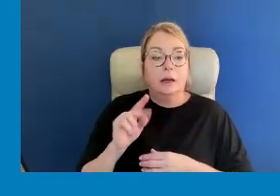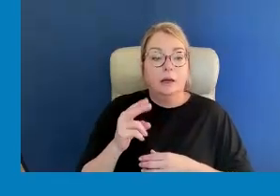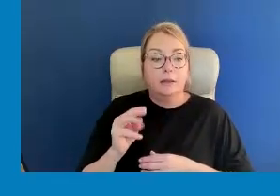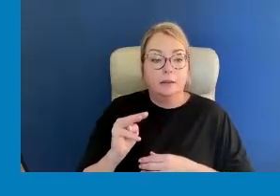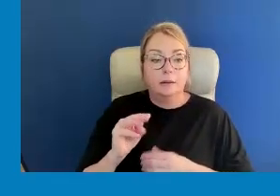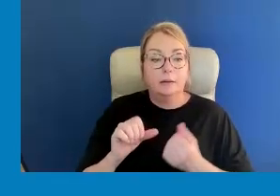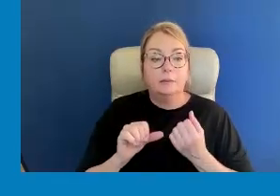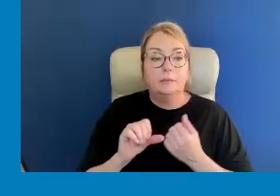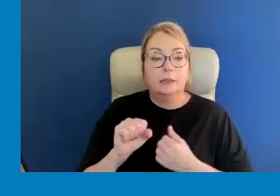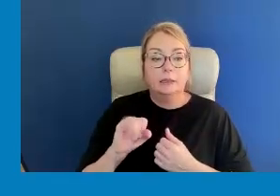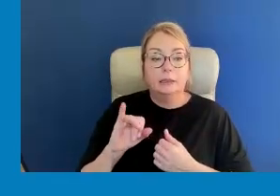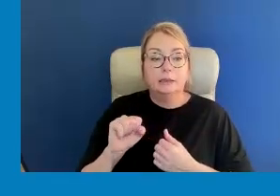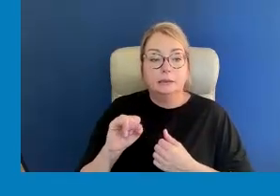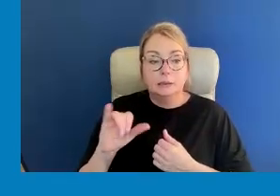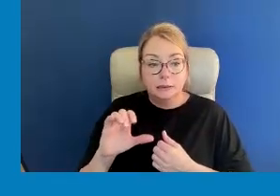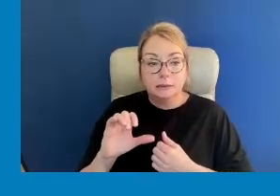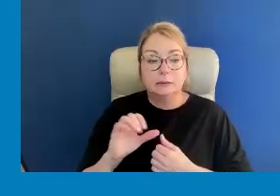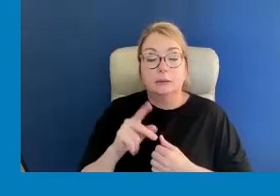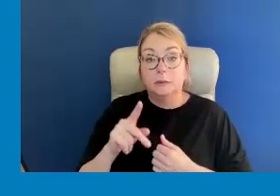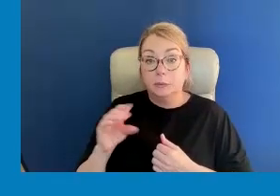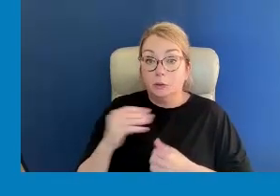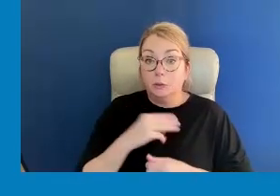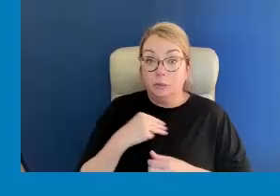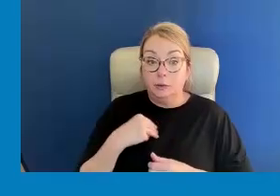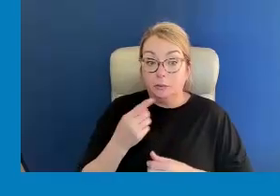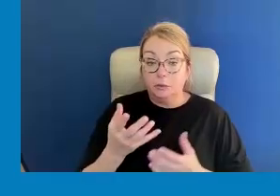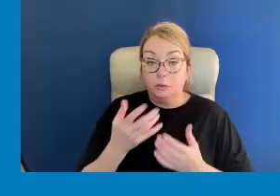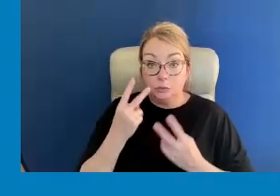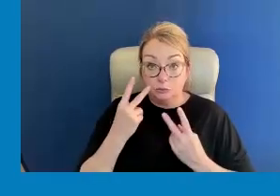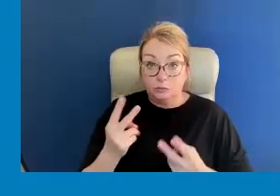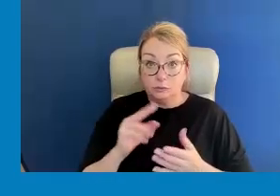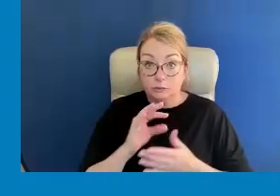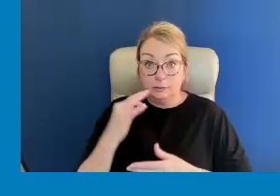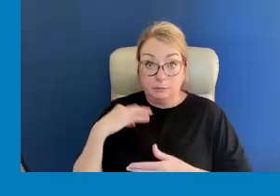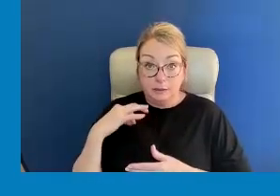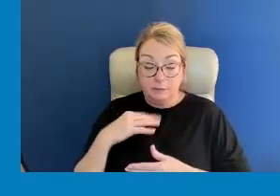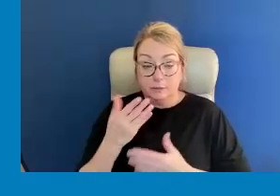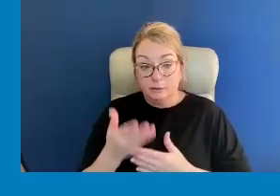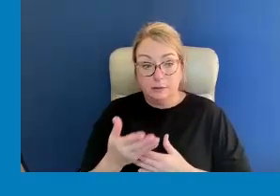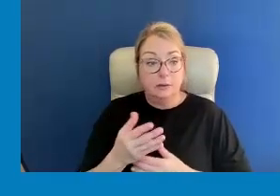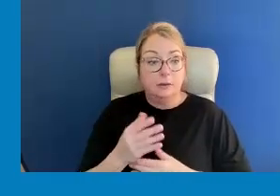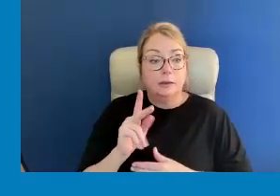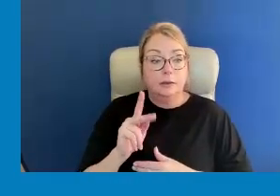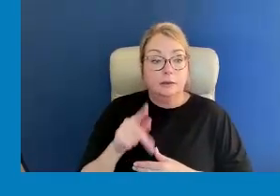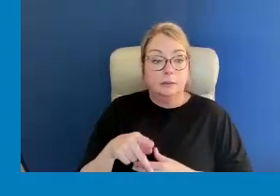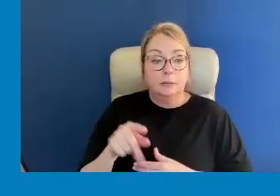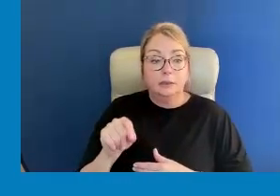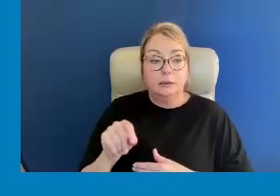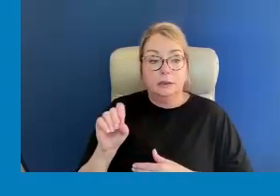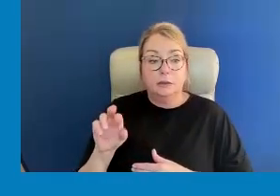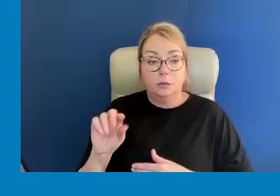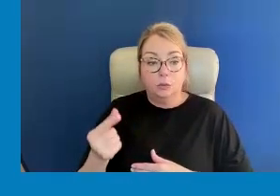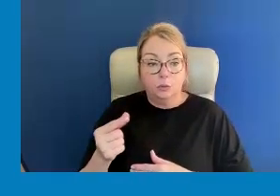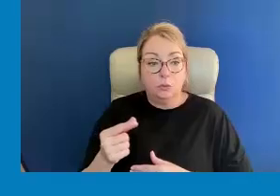So if you're a PPO member and you want to go look at your Anthem benefits, that's another website. You have kp.org for our Kaiser members. We